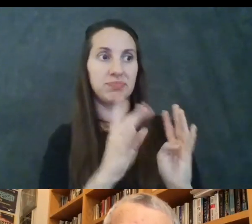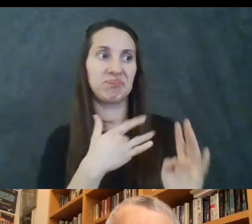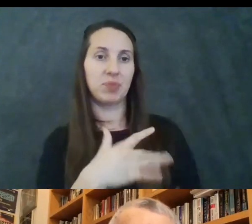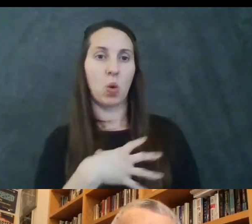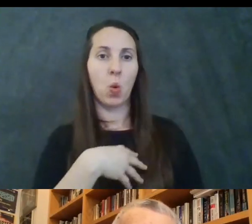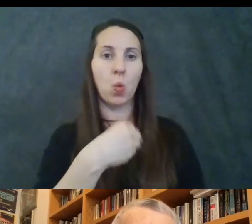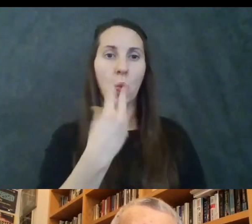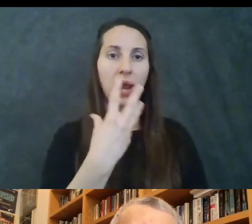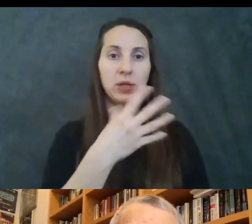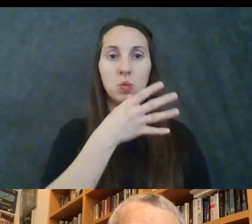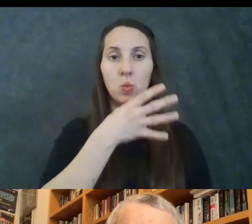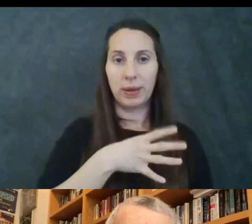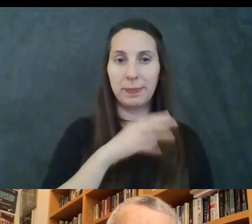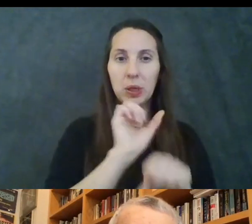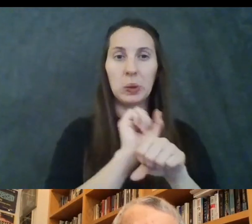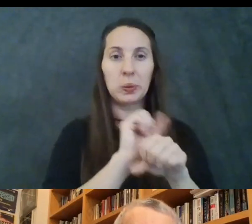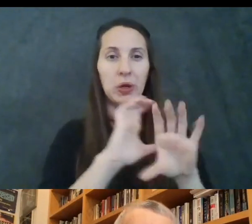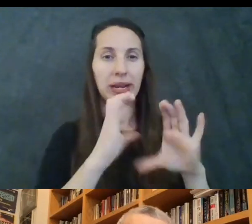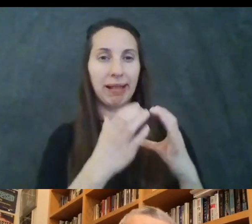Maine, near Bangor,